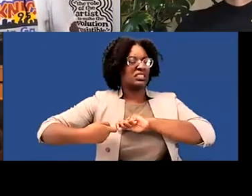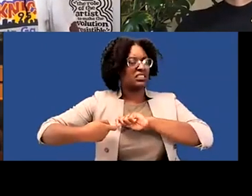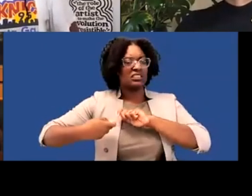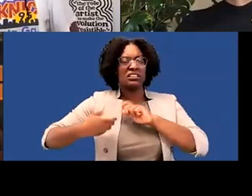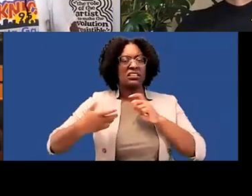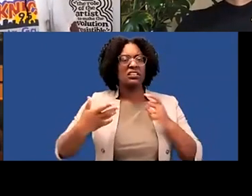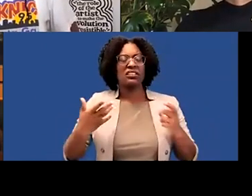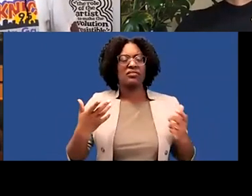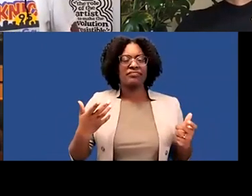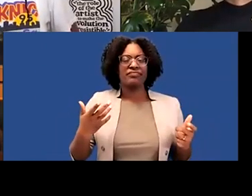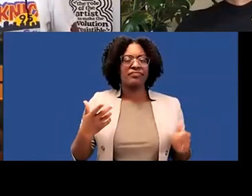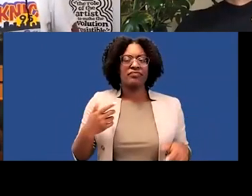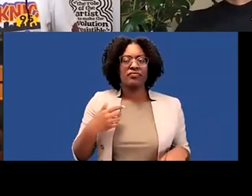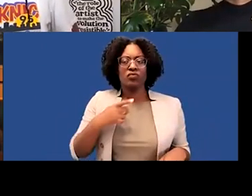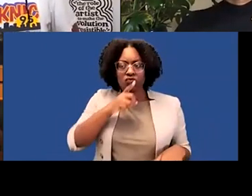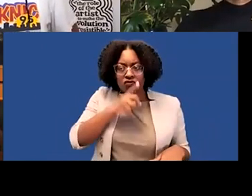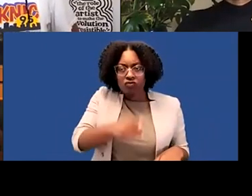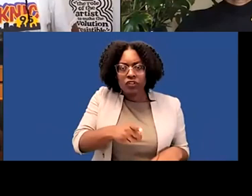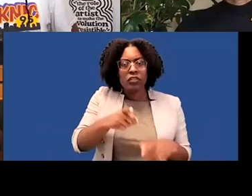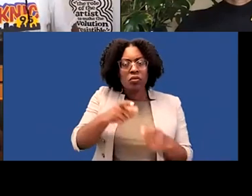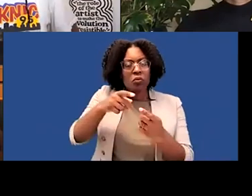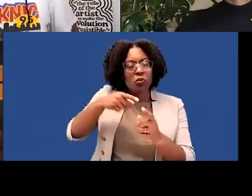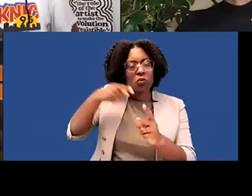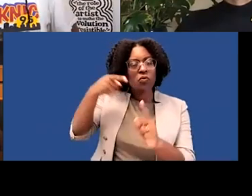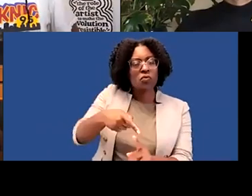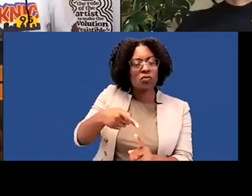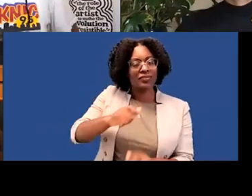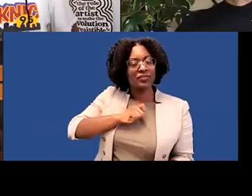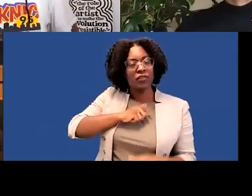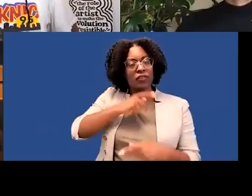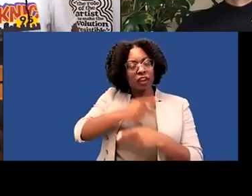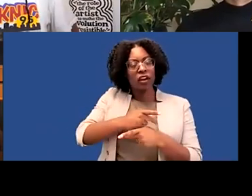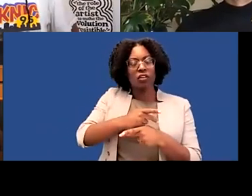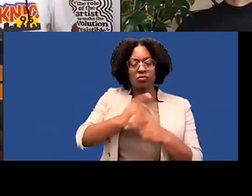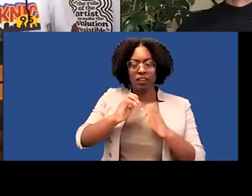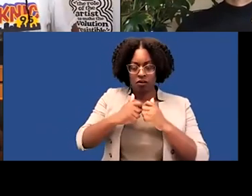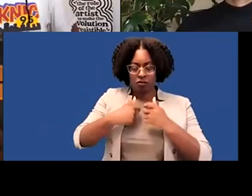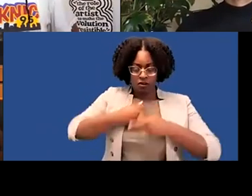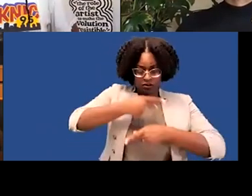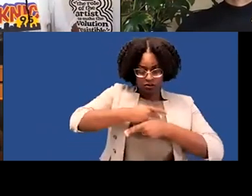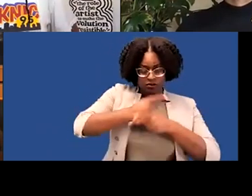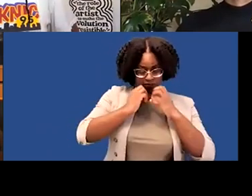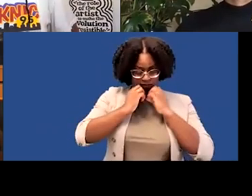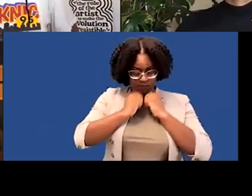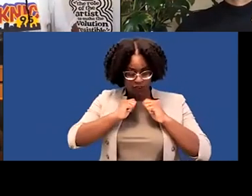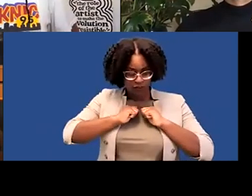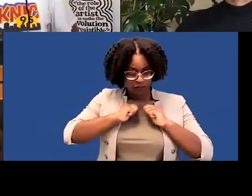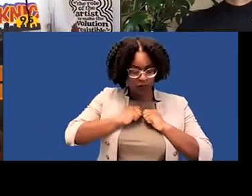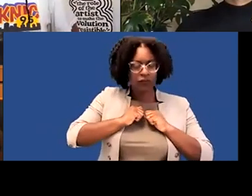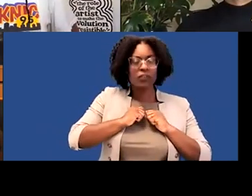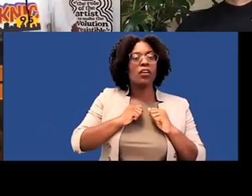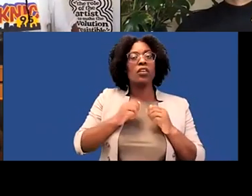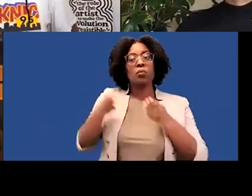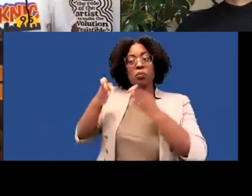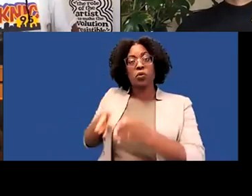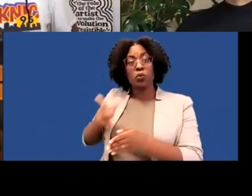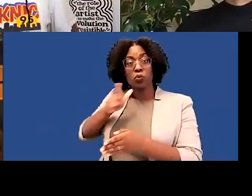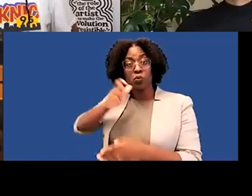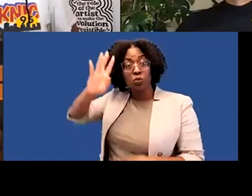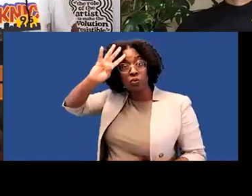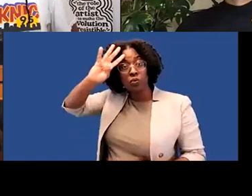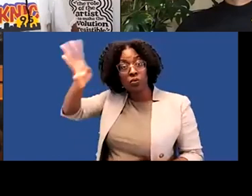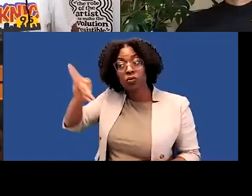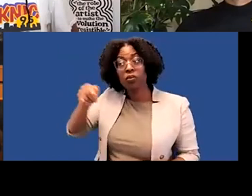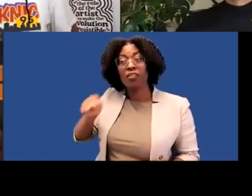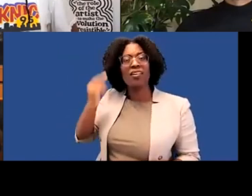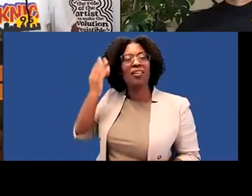you know, she's started talking about self-care in response to dealing with the cancer diagnosis, and really